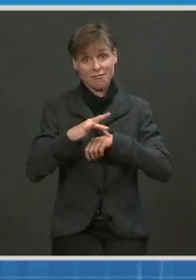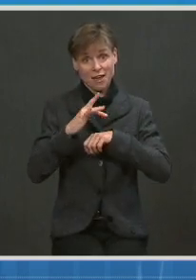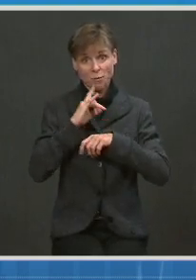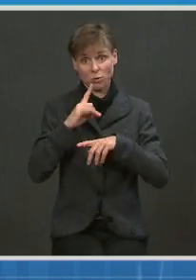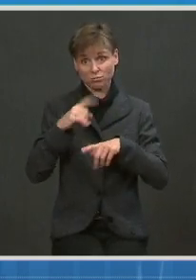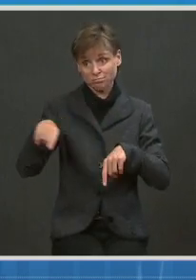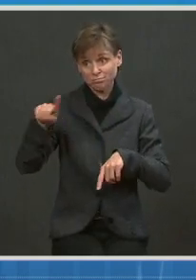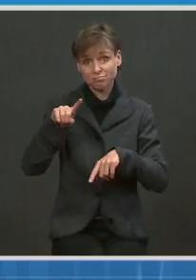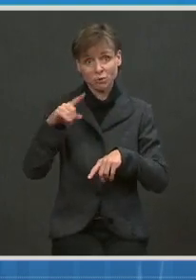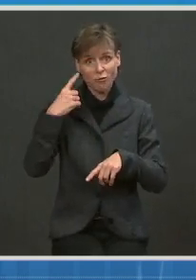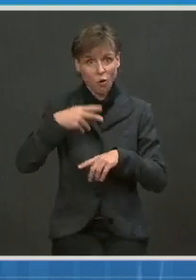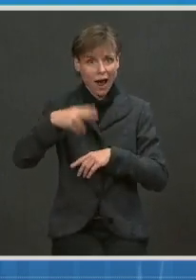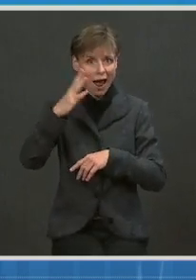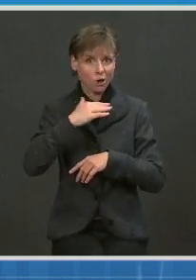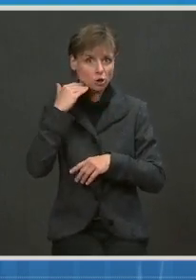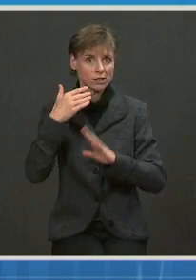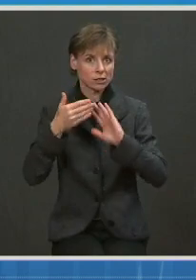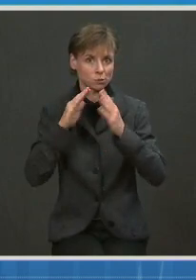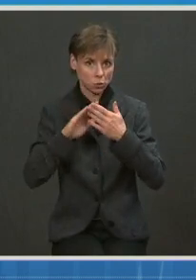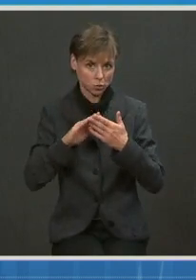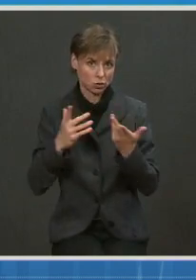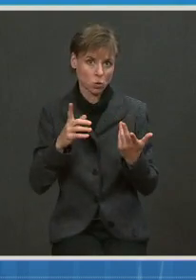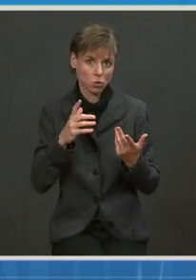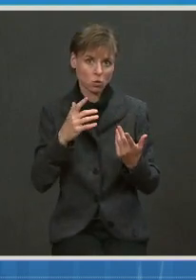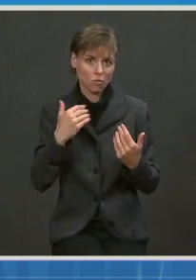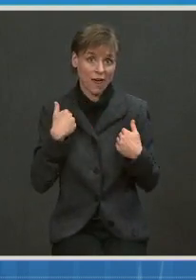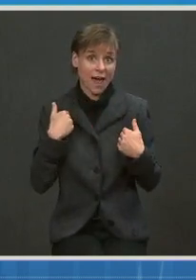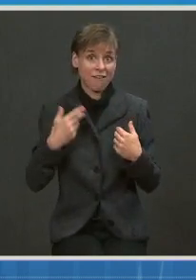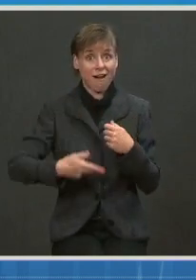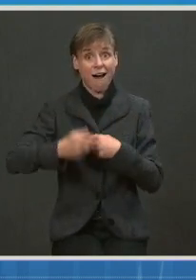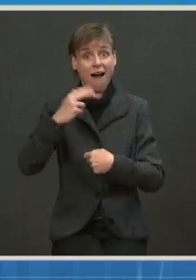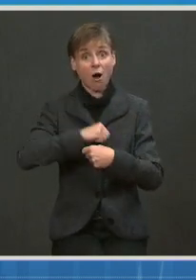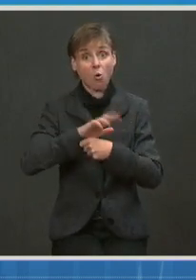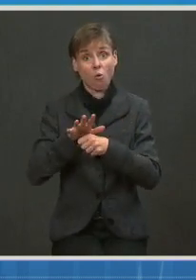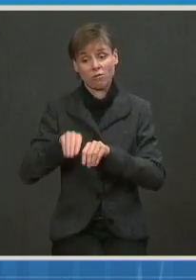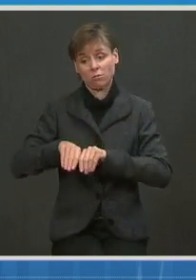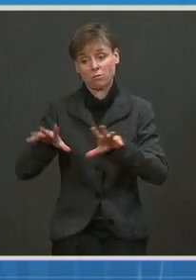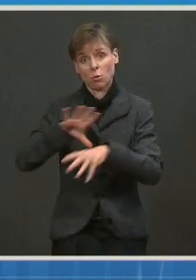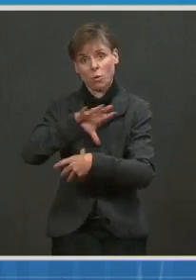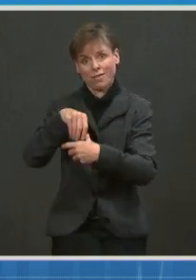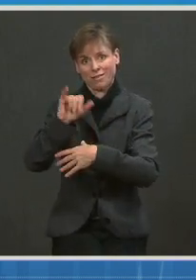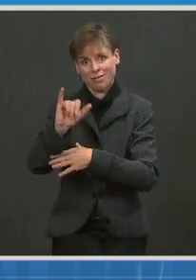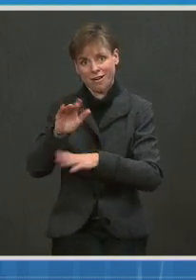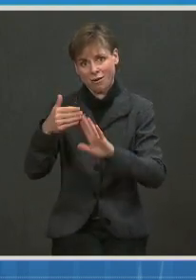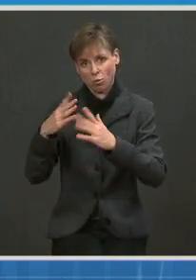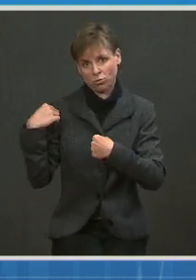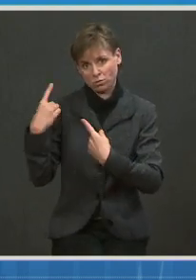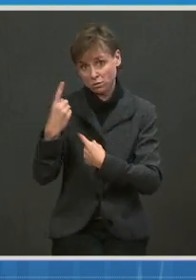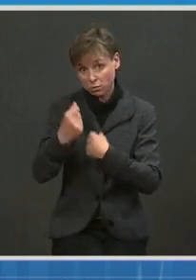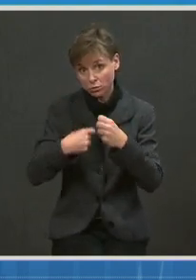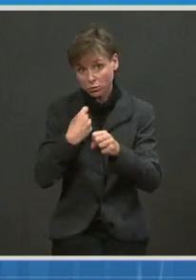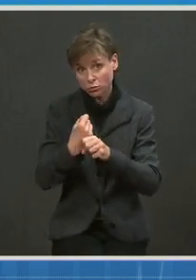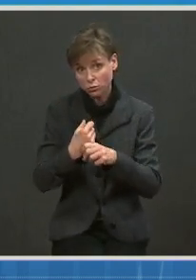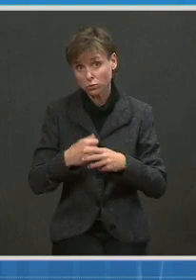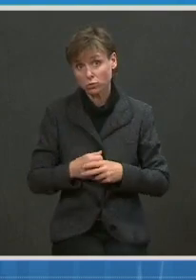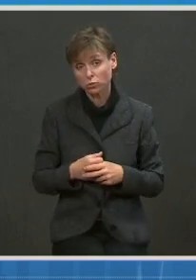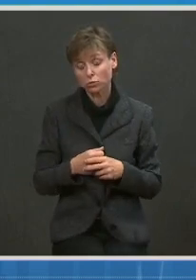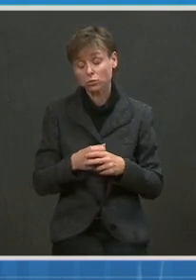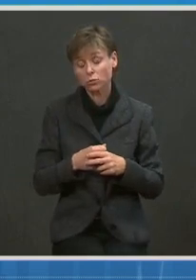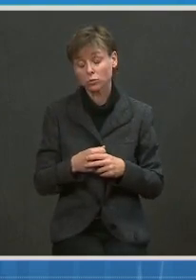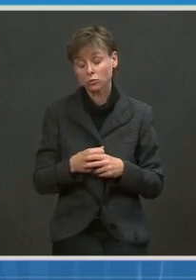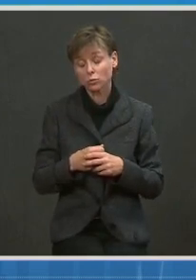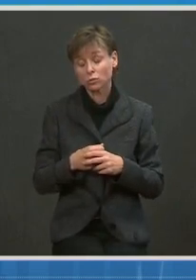communities, those communities that have faced high burdens of COVID-19 over this past year. So today we're announcing a